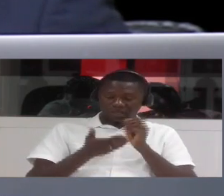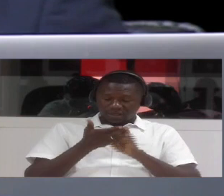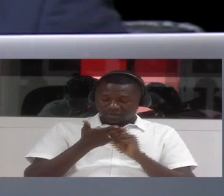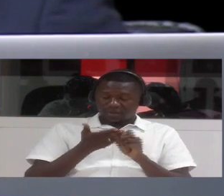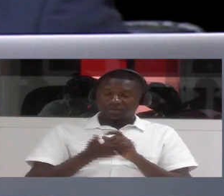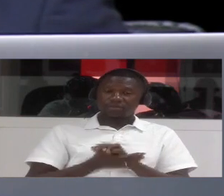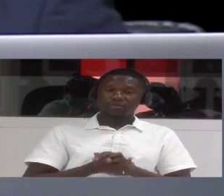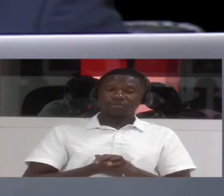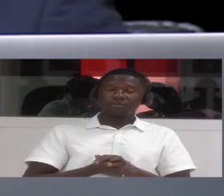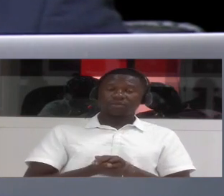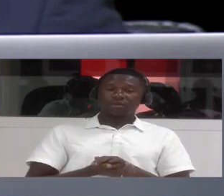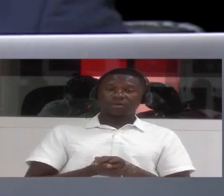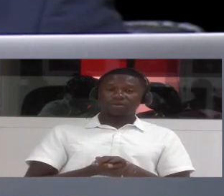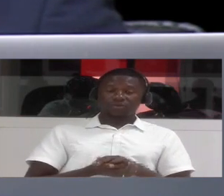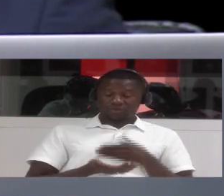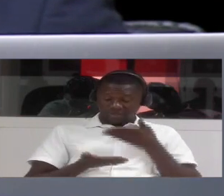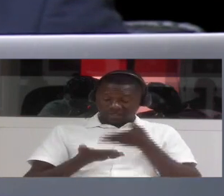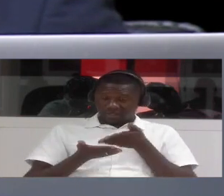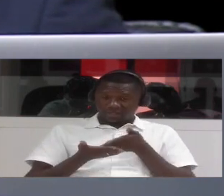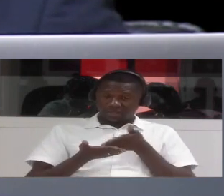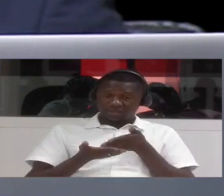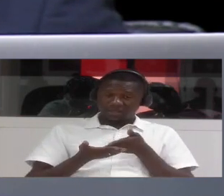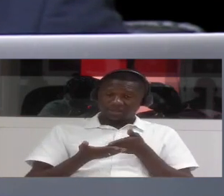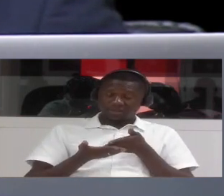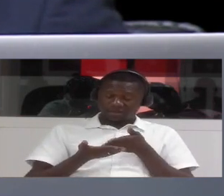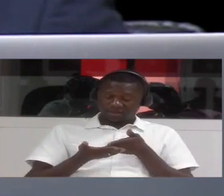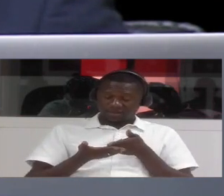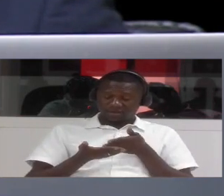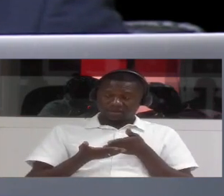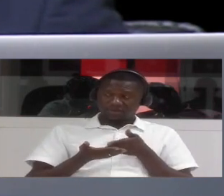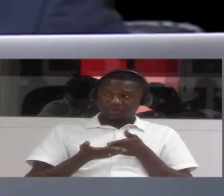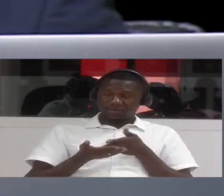So this actually